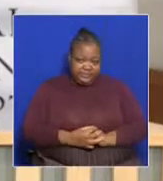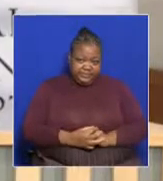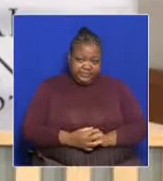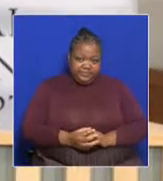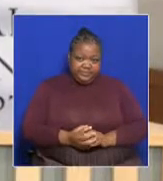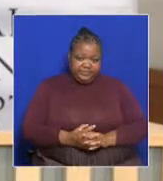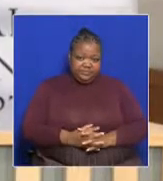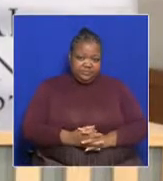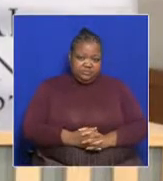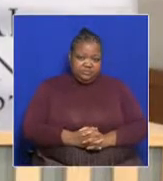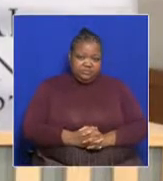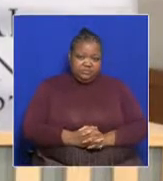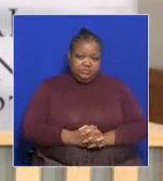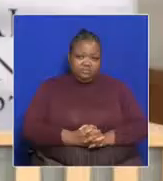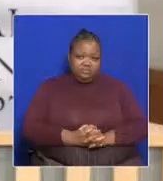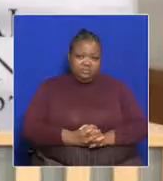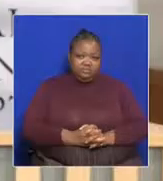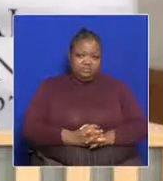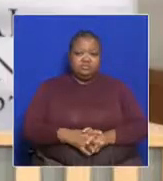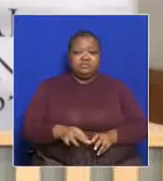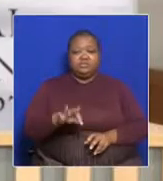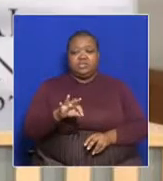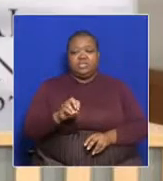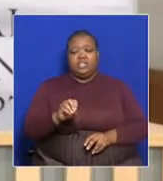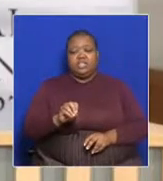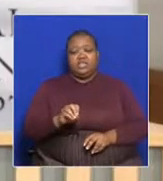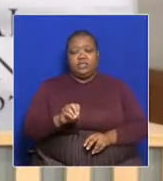If we start, 306 perhaps.